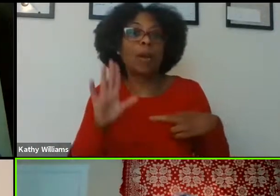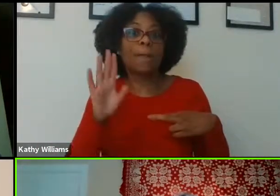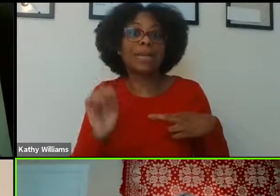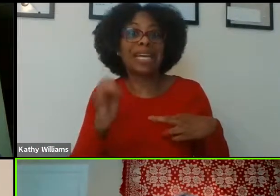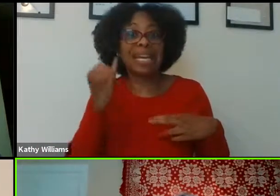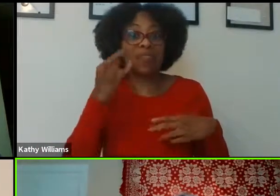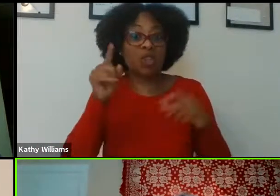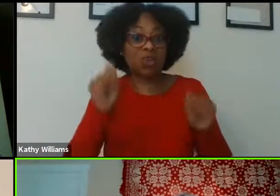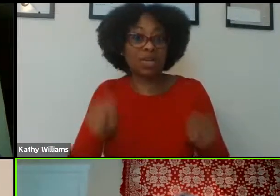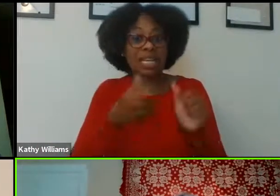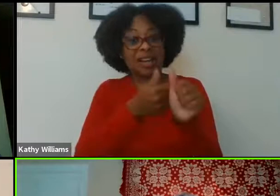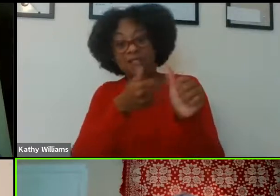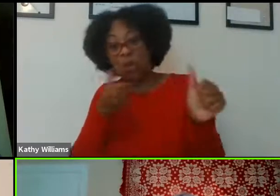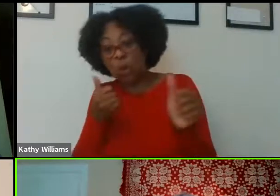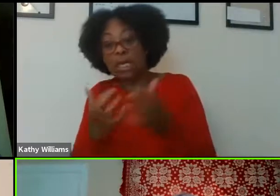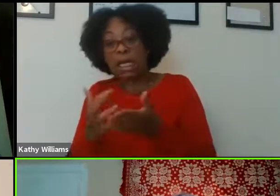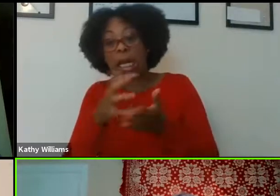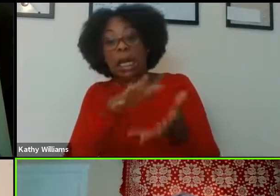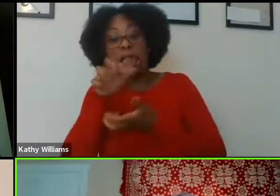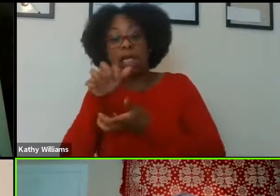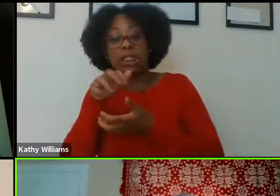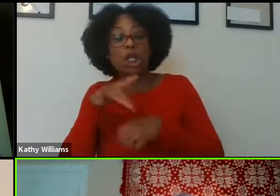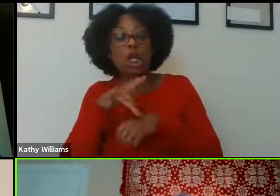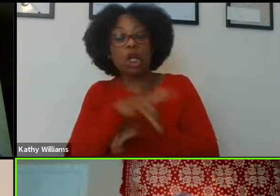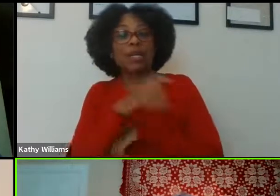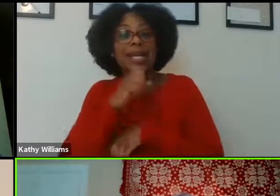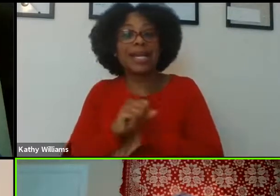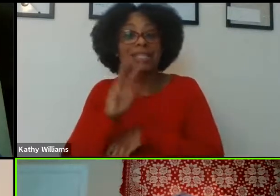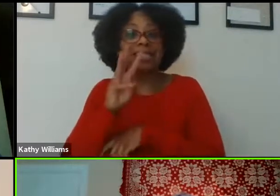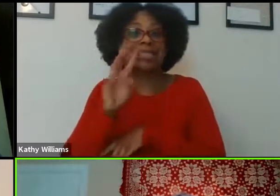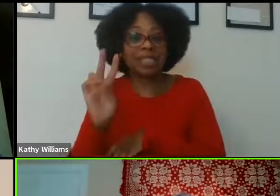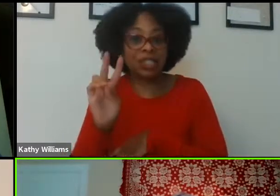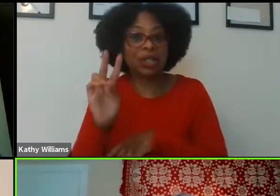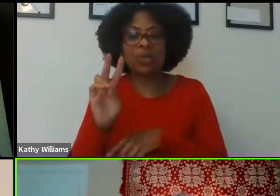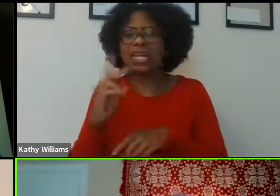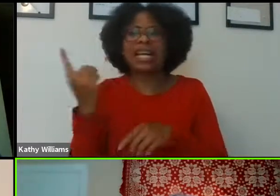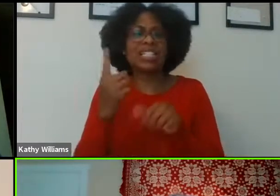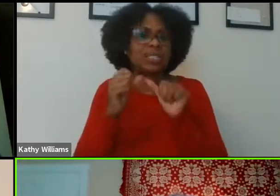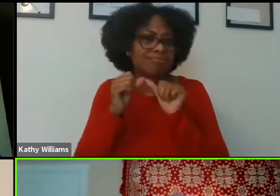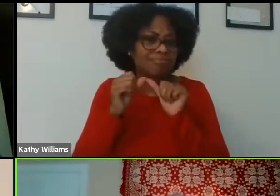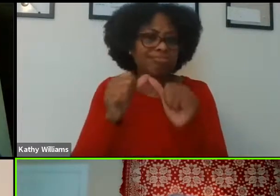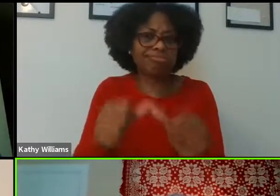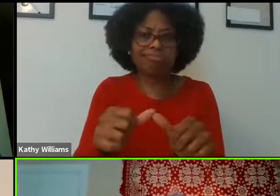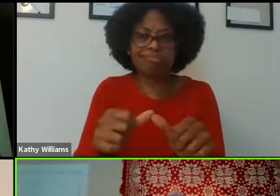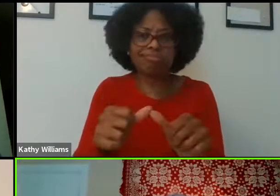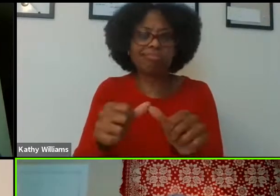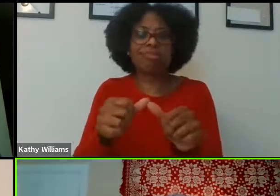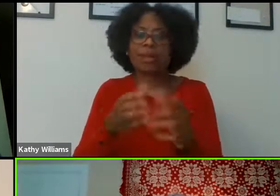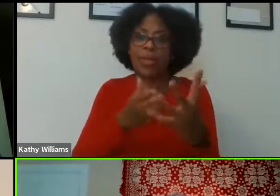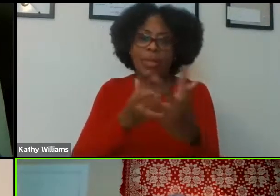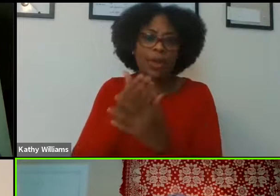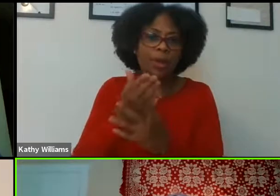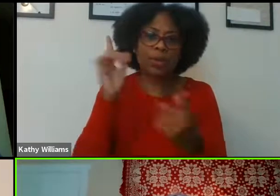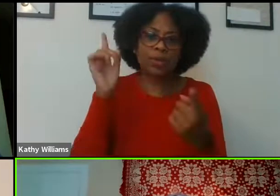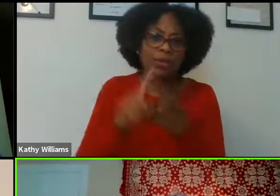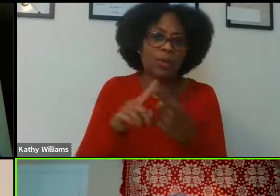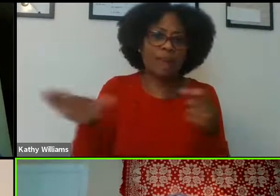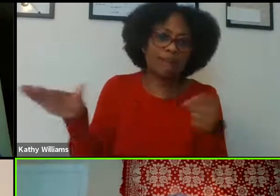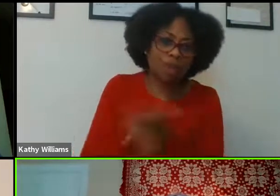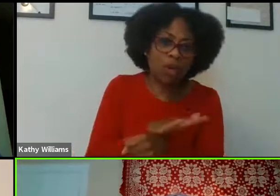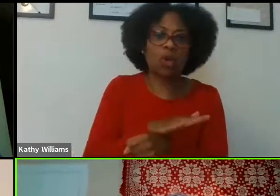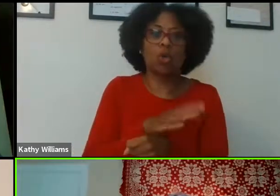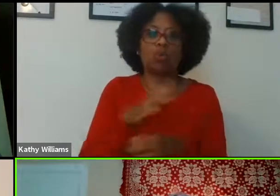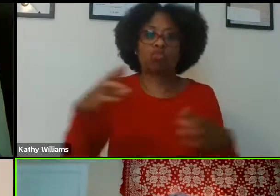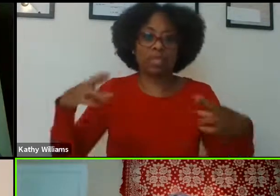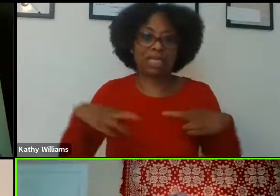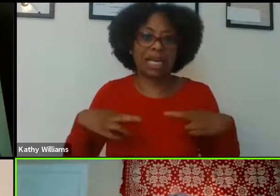avoid collecting early at 62 and just maintain a disability benefit right on through to your full retirement,